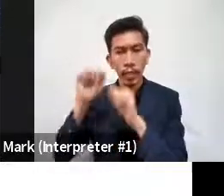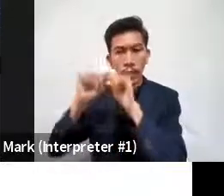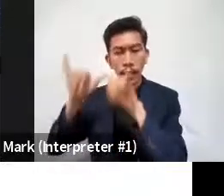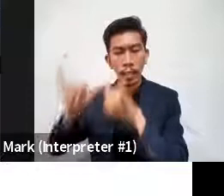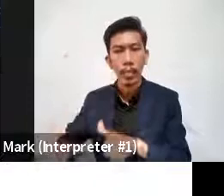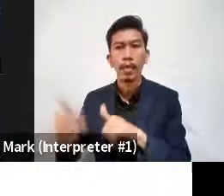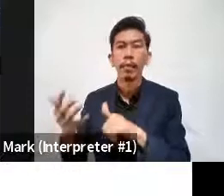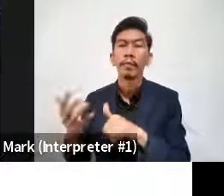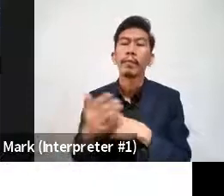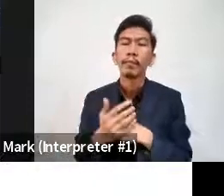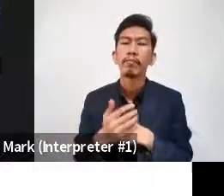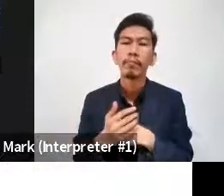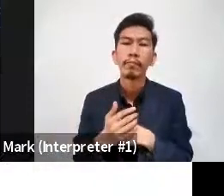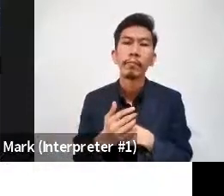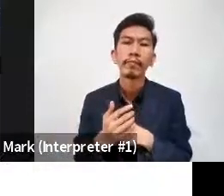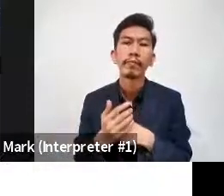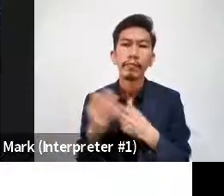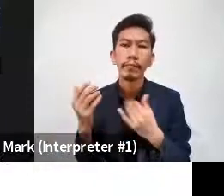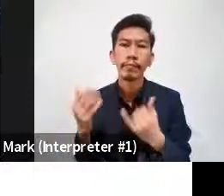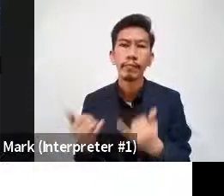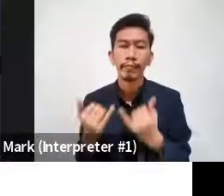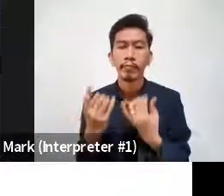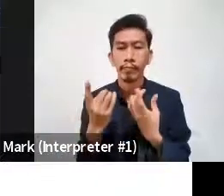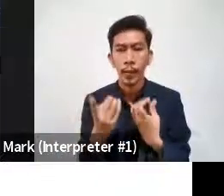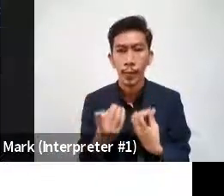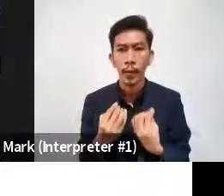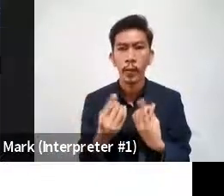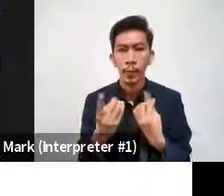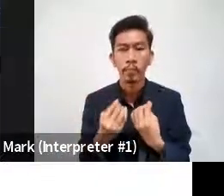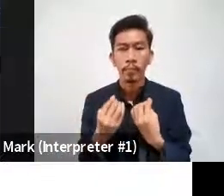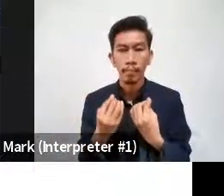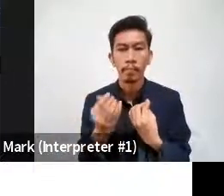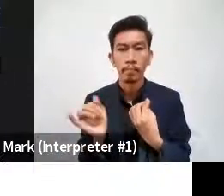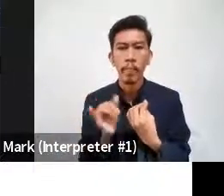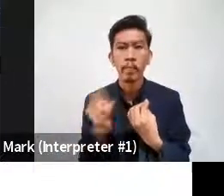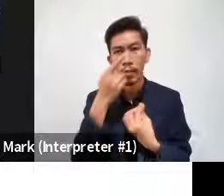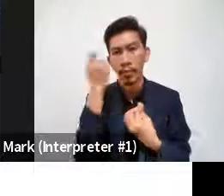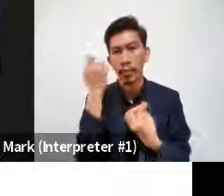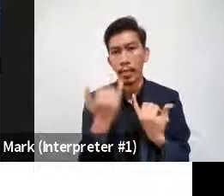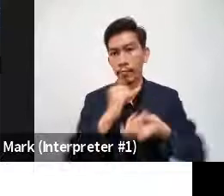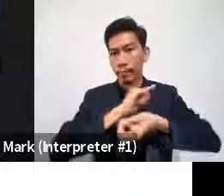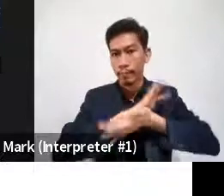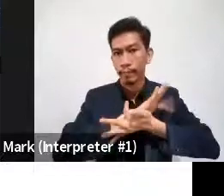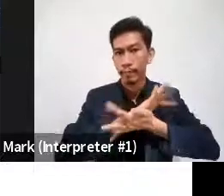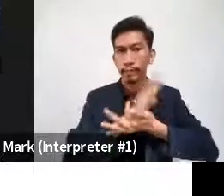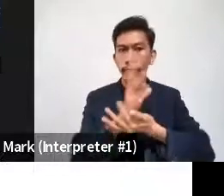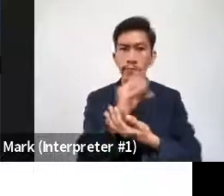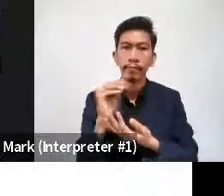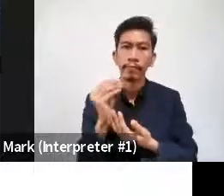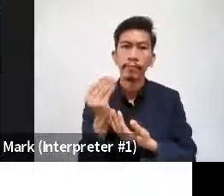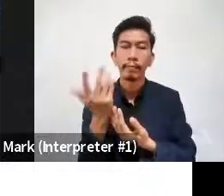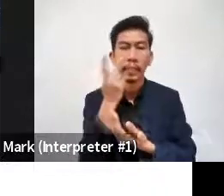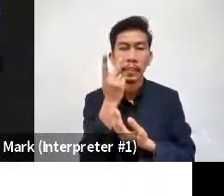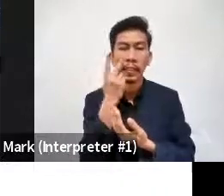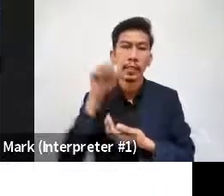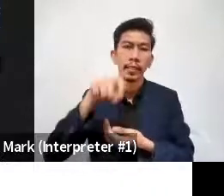approach, which we are actually doing right now because of the COVID. We saw the need